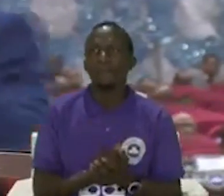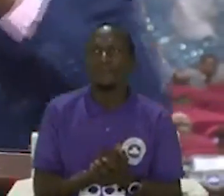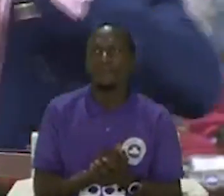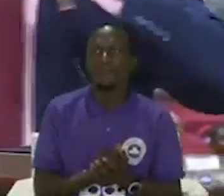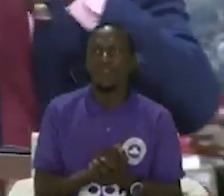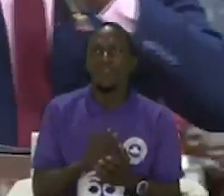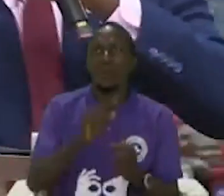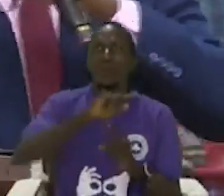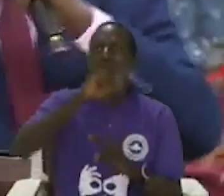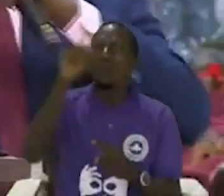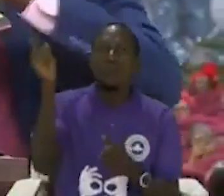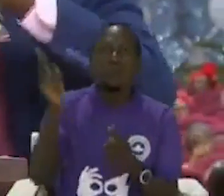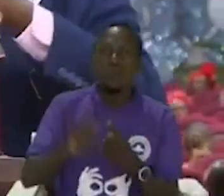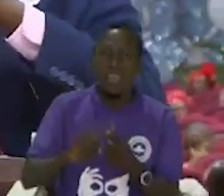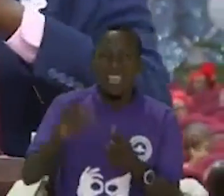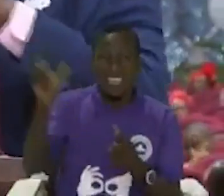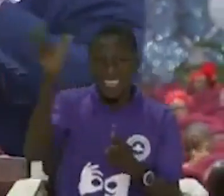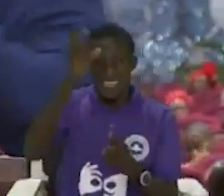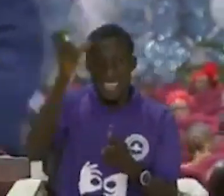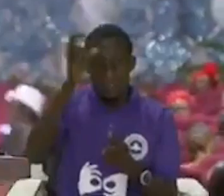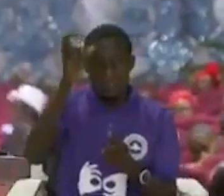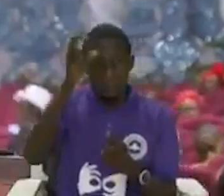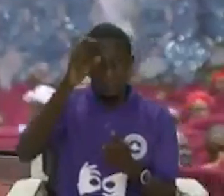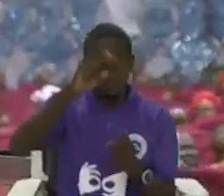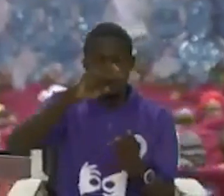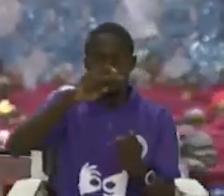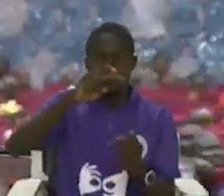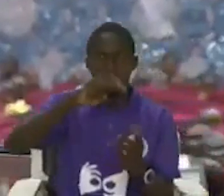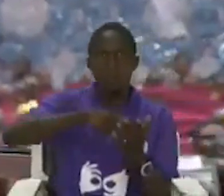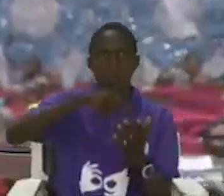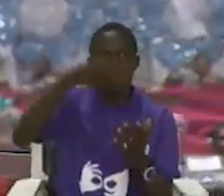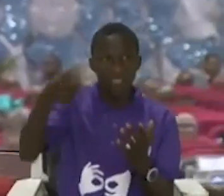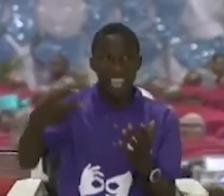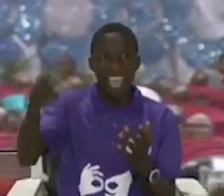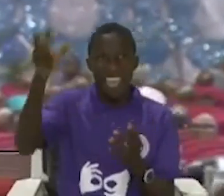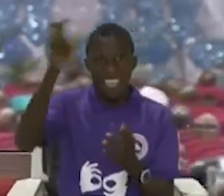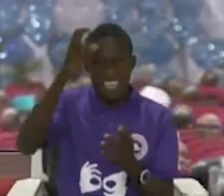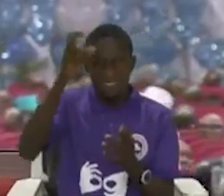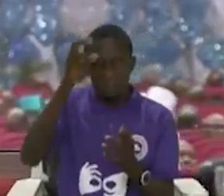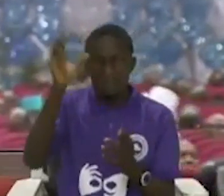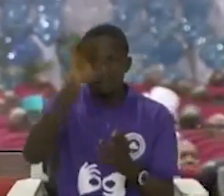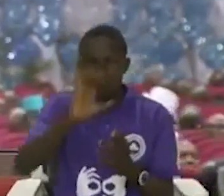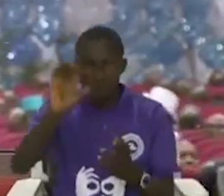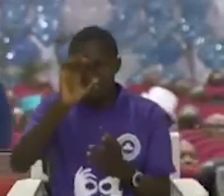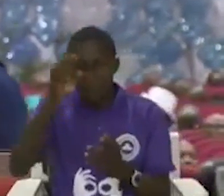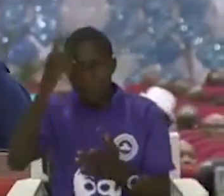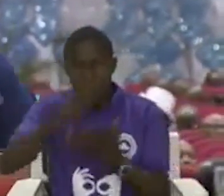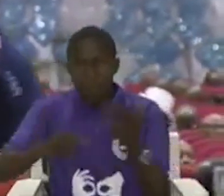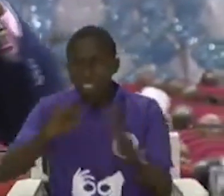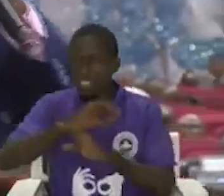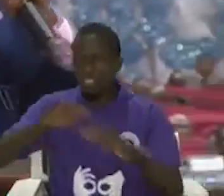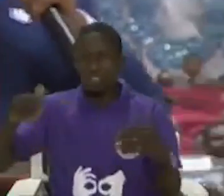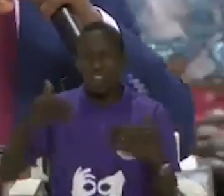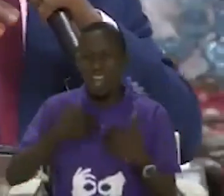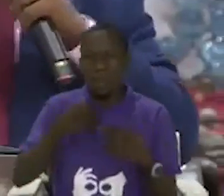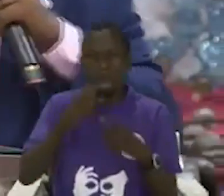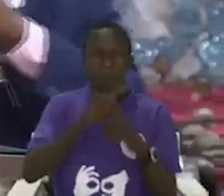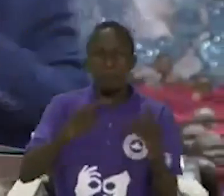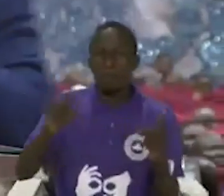But when the devil fell, the devil was looking for what he did not have. But man